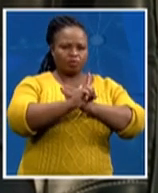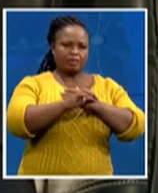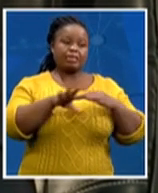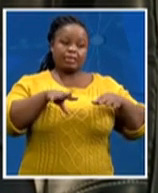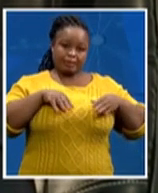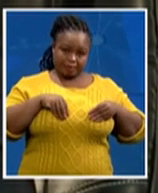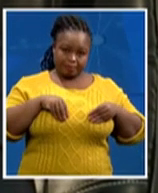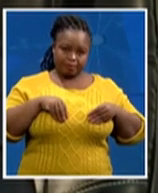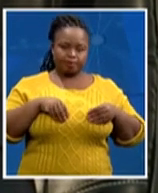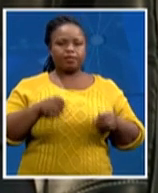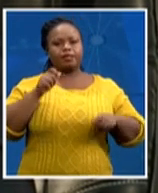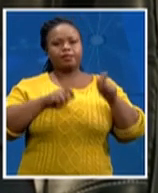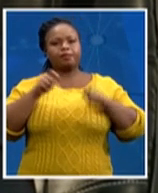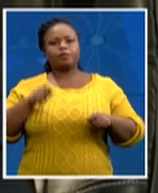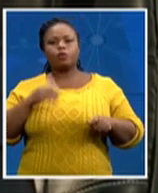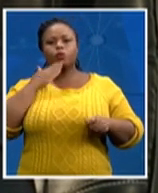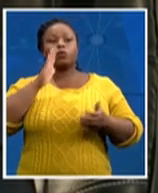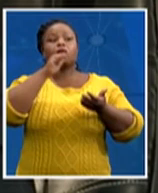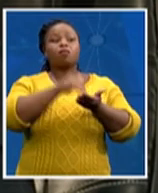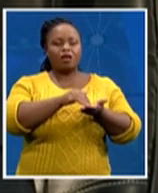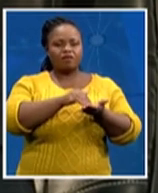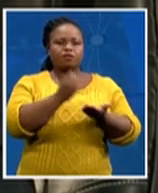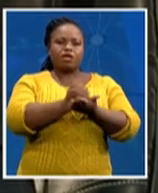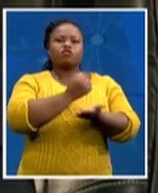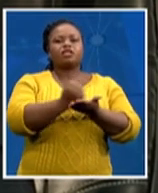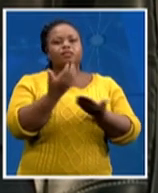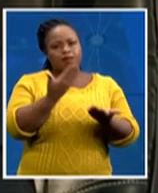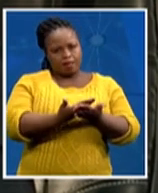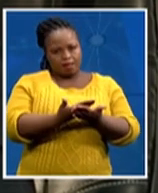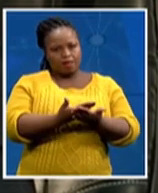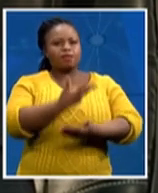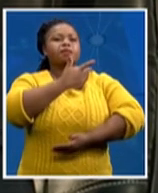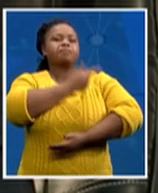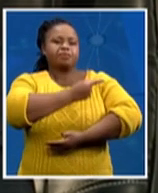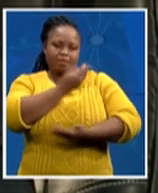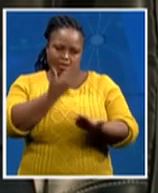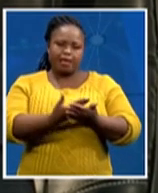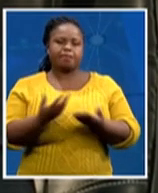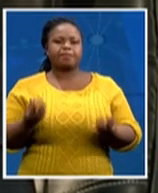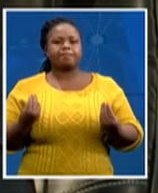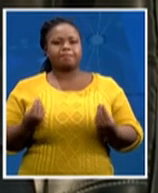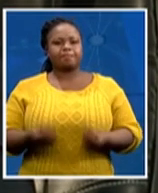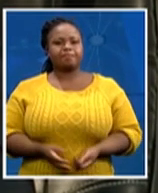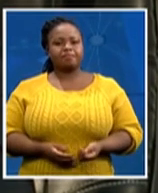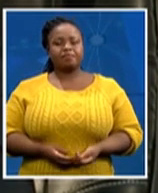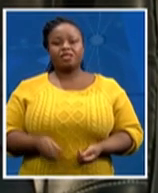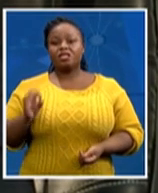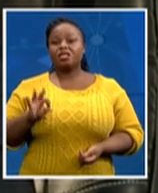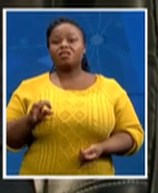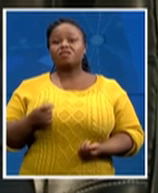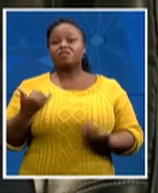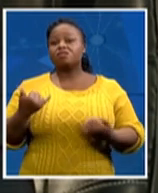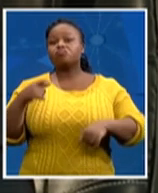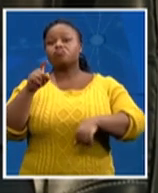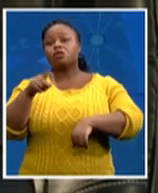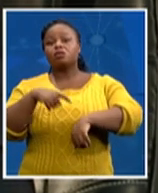get registered, and then they get vaccination. If your turn has come and you have been notified, please